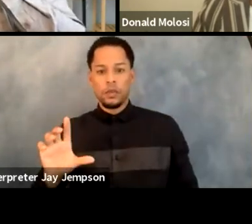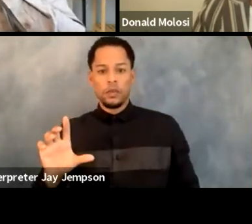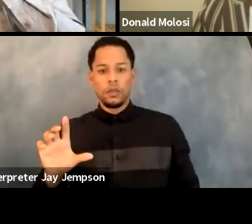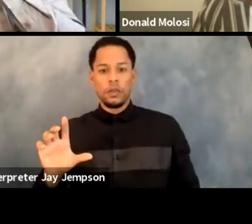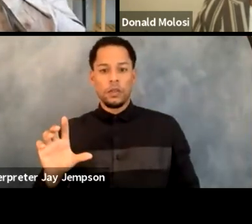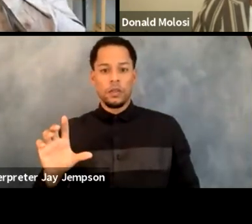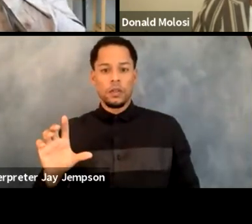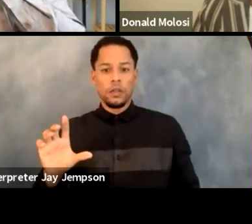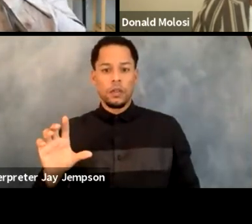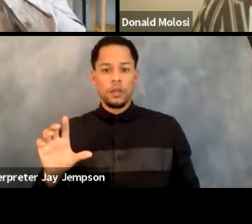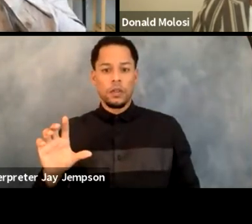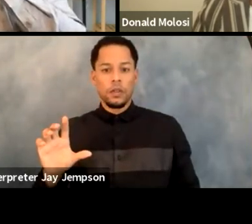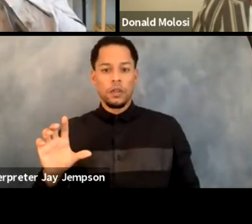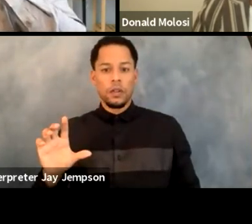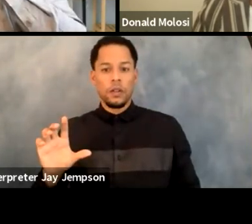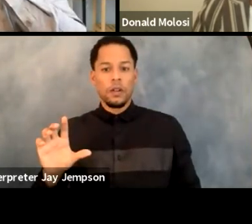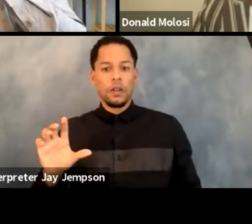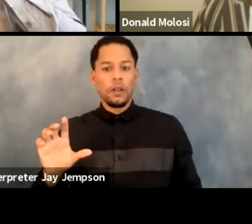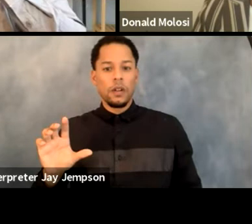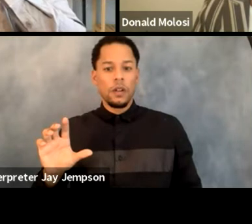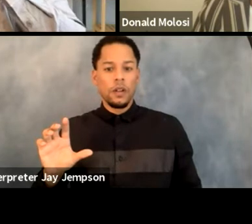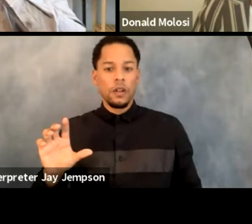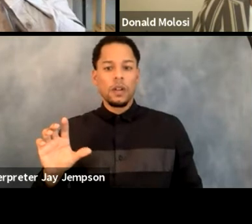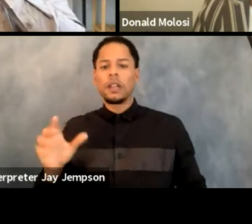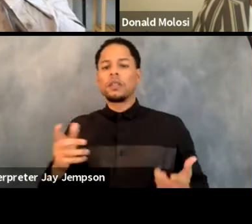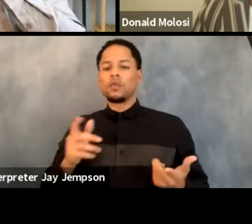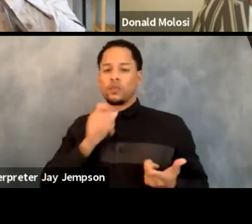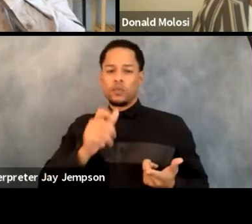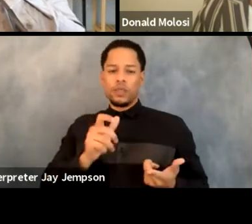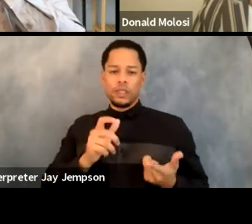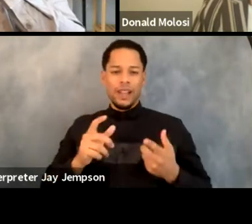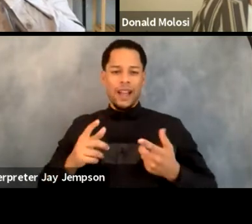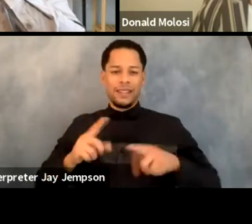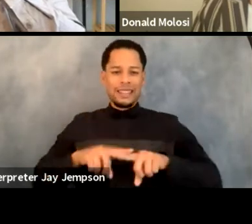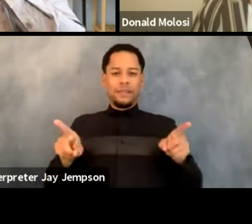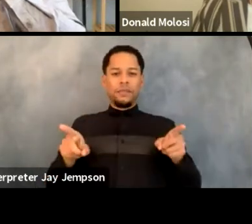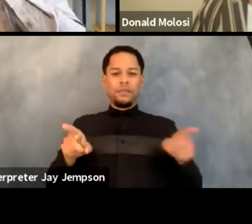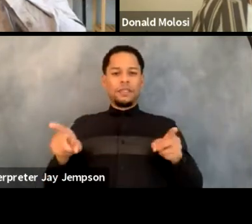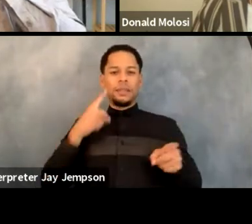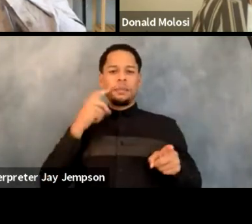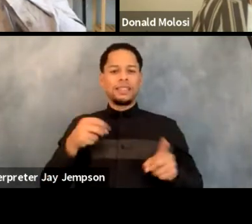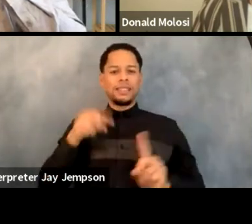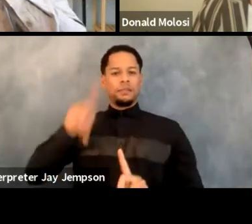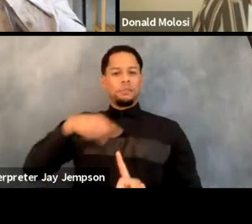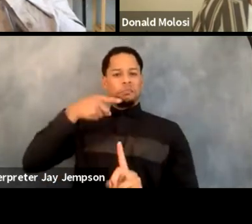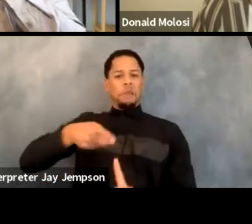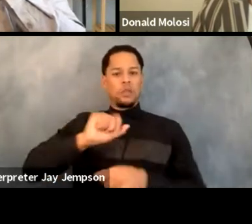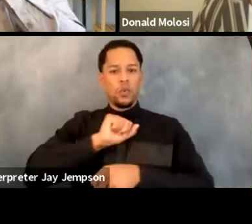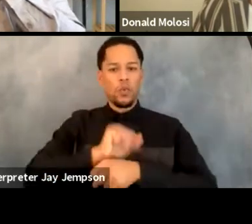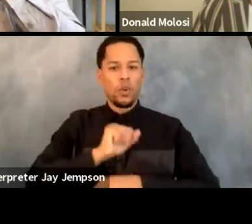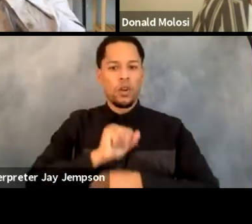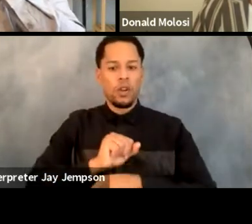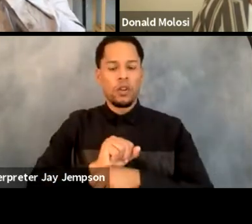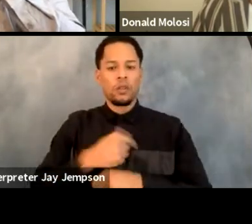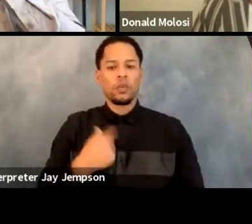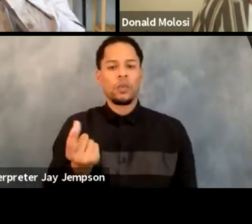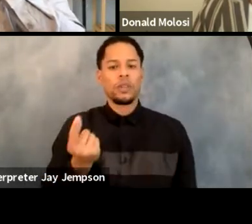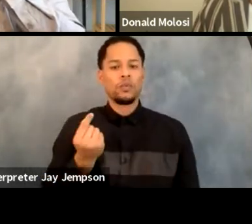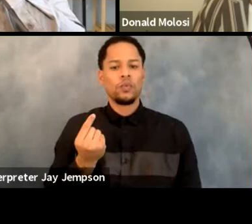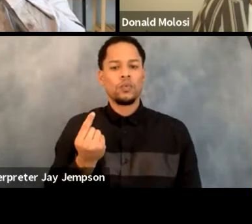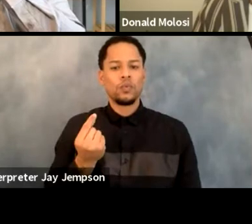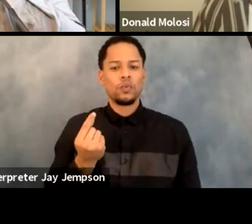so much influence on them because it's their work anyway. So what I do is to try to just